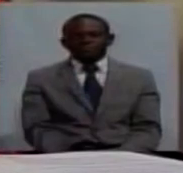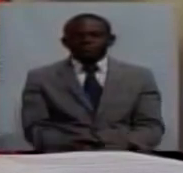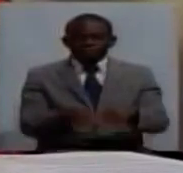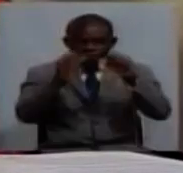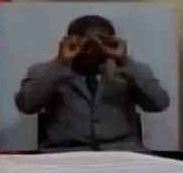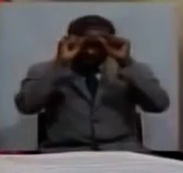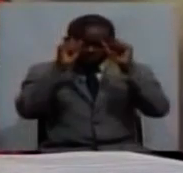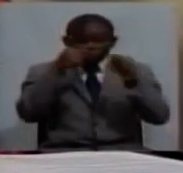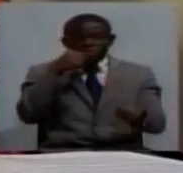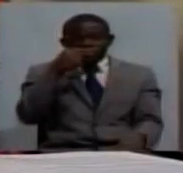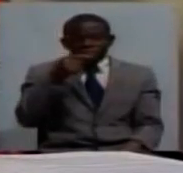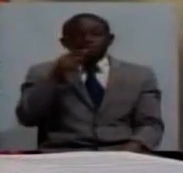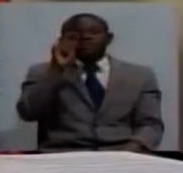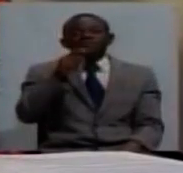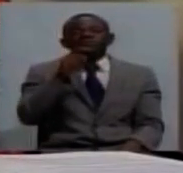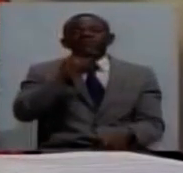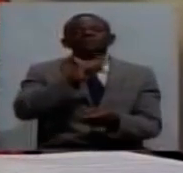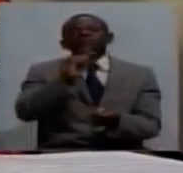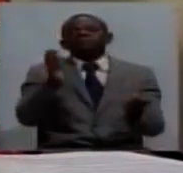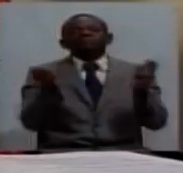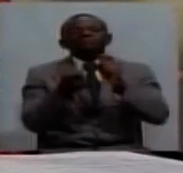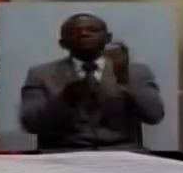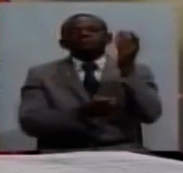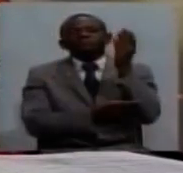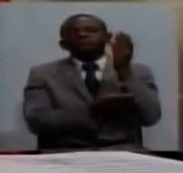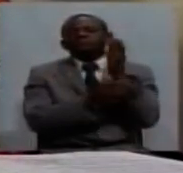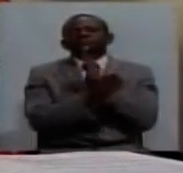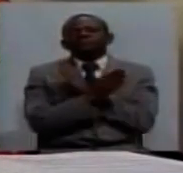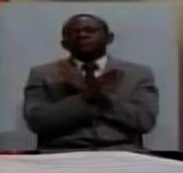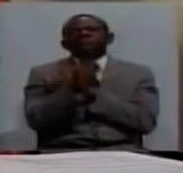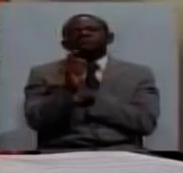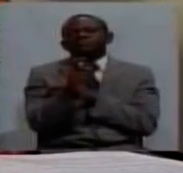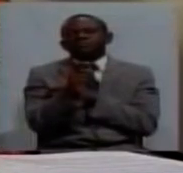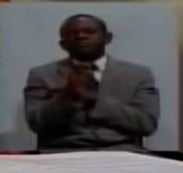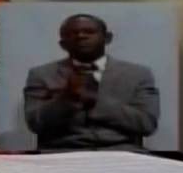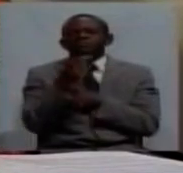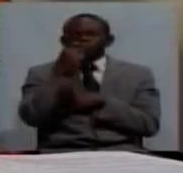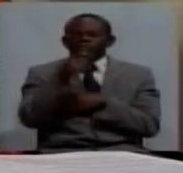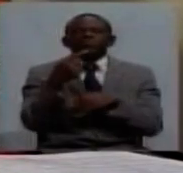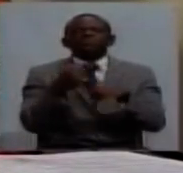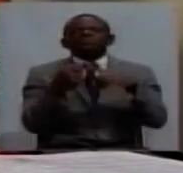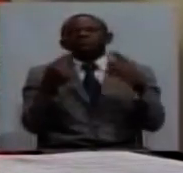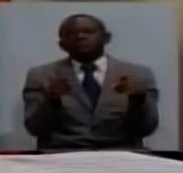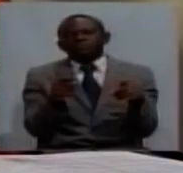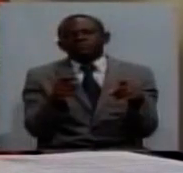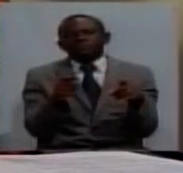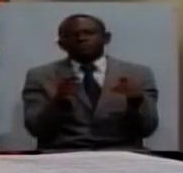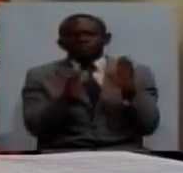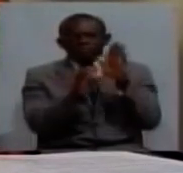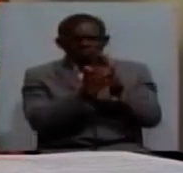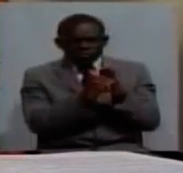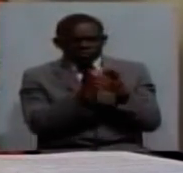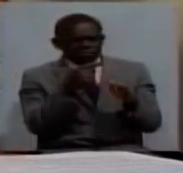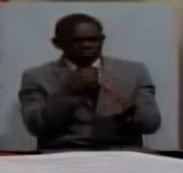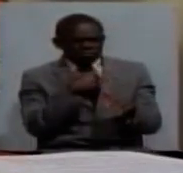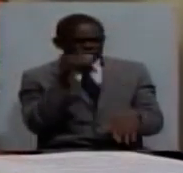something about it. I have joked with people who say, I'm looking for a house to rent, and I find one and there's no toilet. I get there